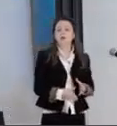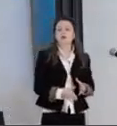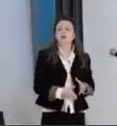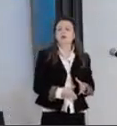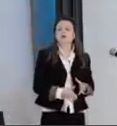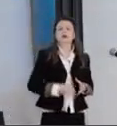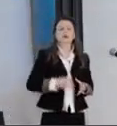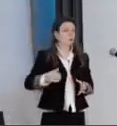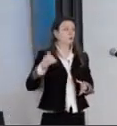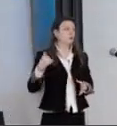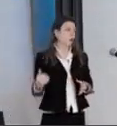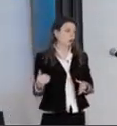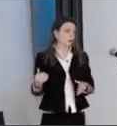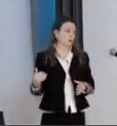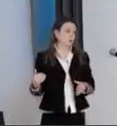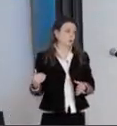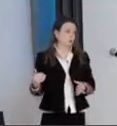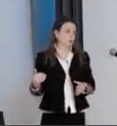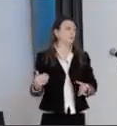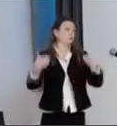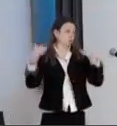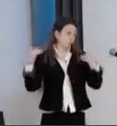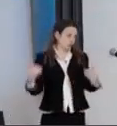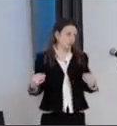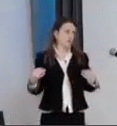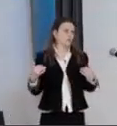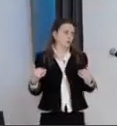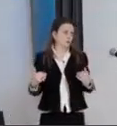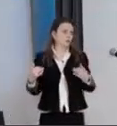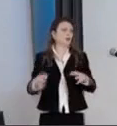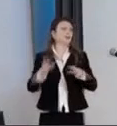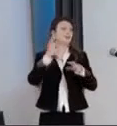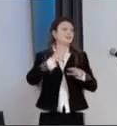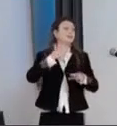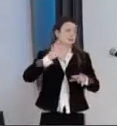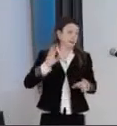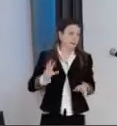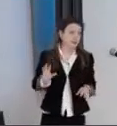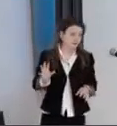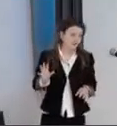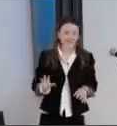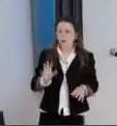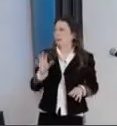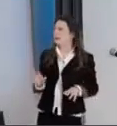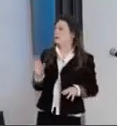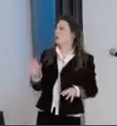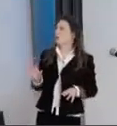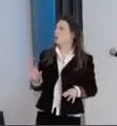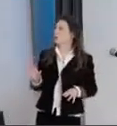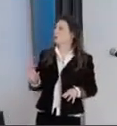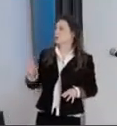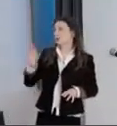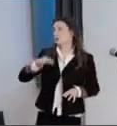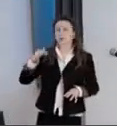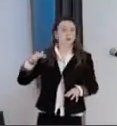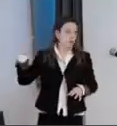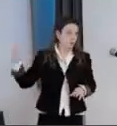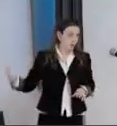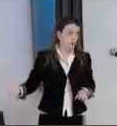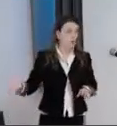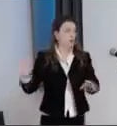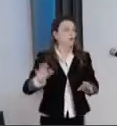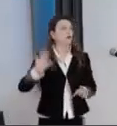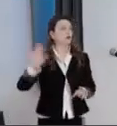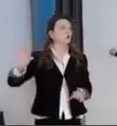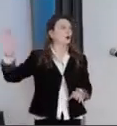case for a version of cognitivism, of moderate cognitivism, according to which at least sometimes we need knowledge. We need a certain